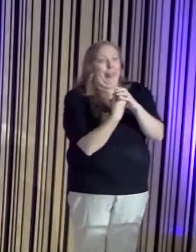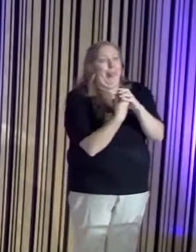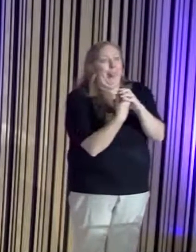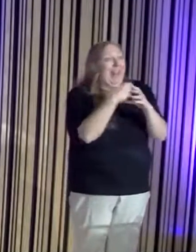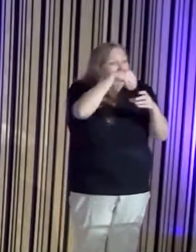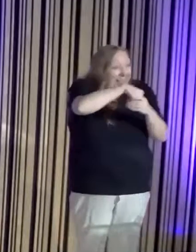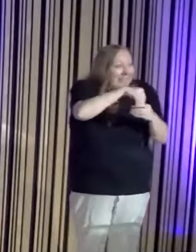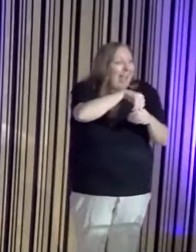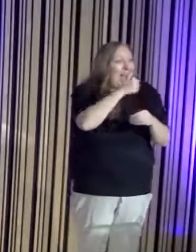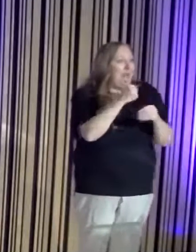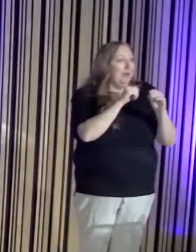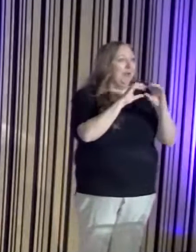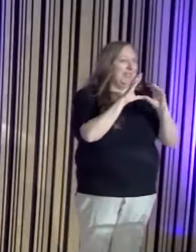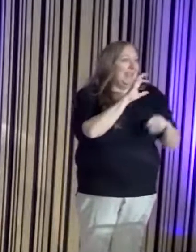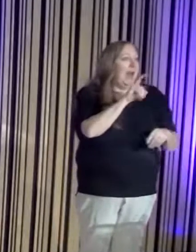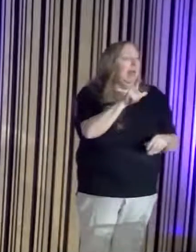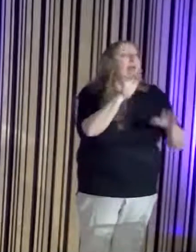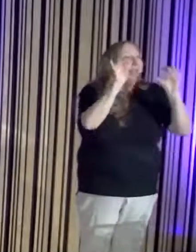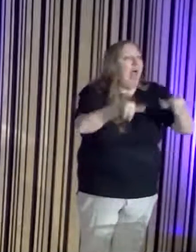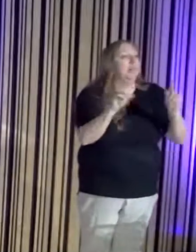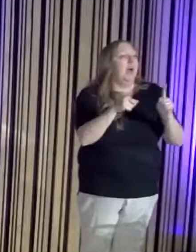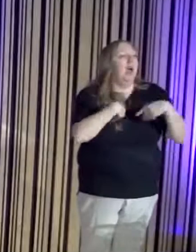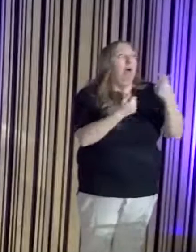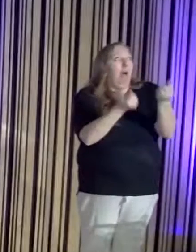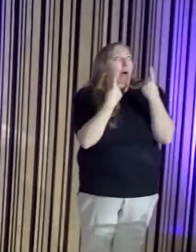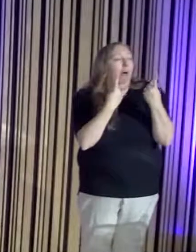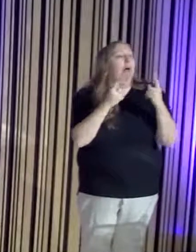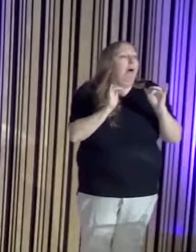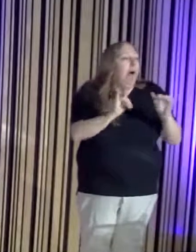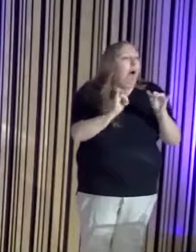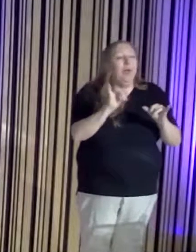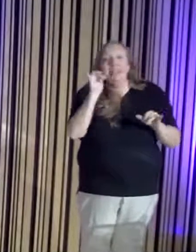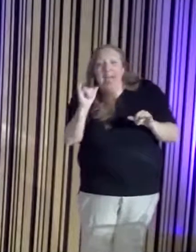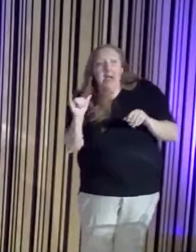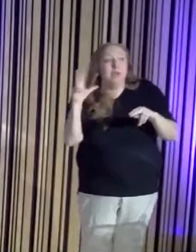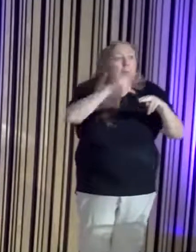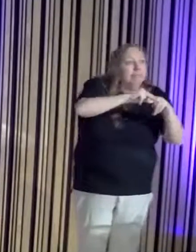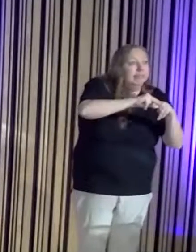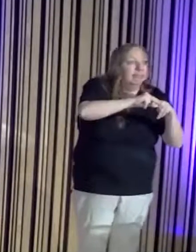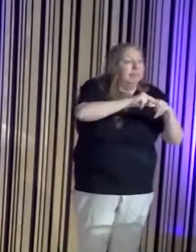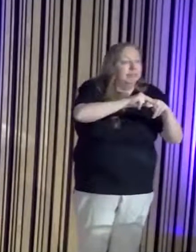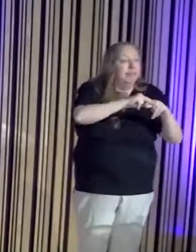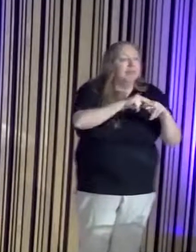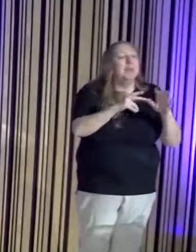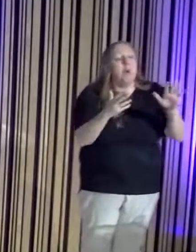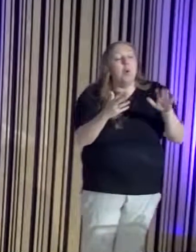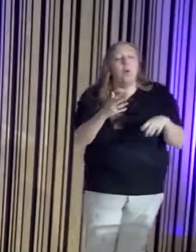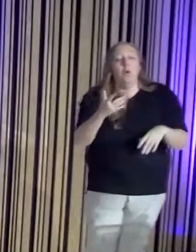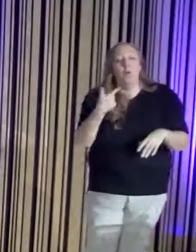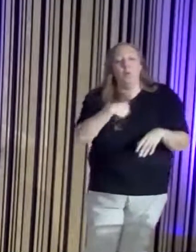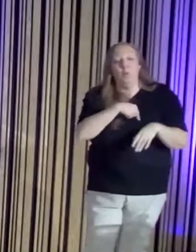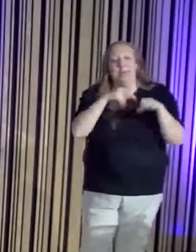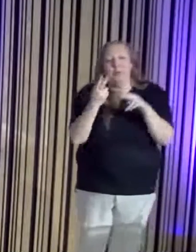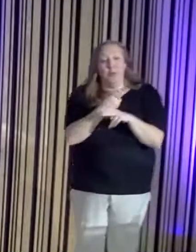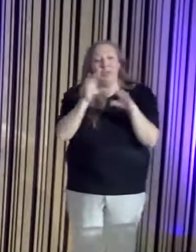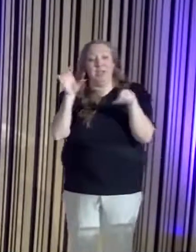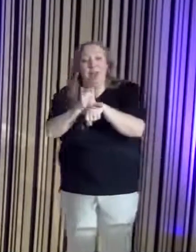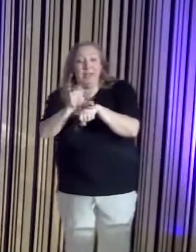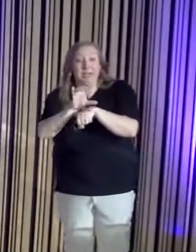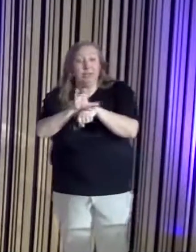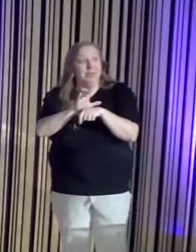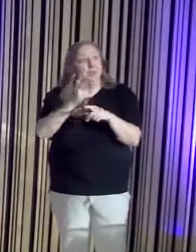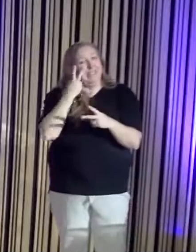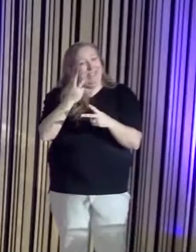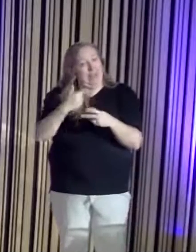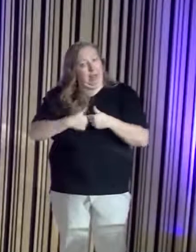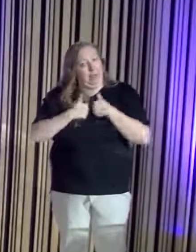together. So it's the combination of that computational exercise together with the imaging data sets that